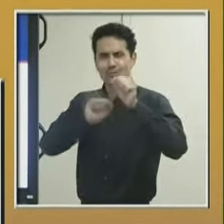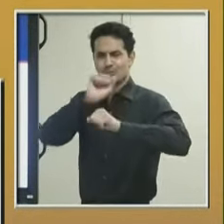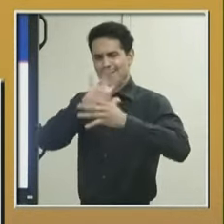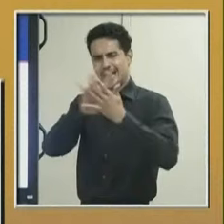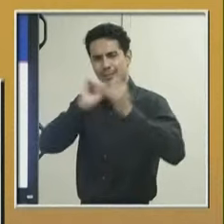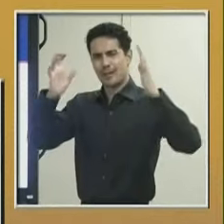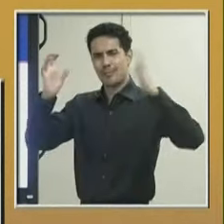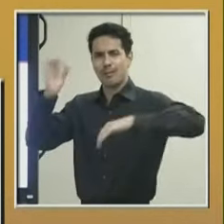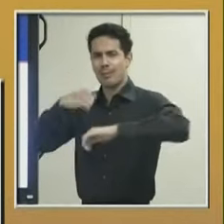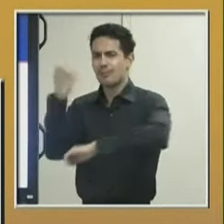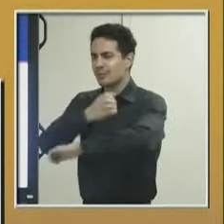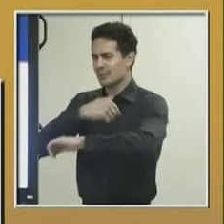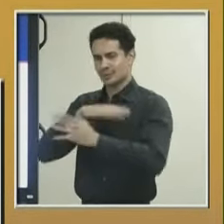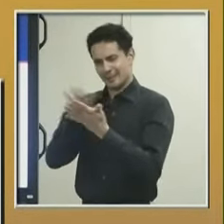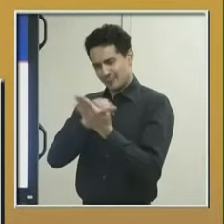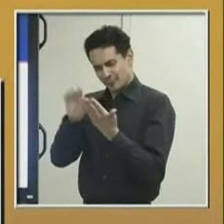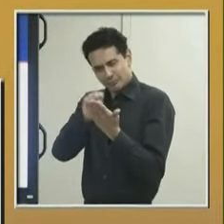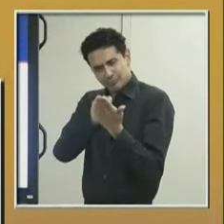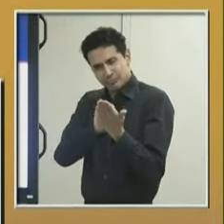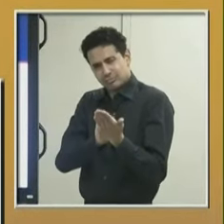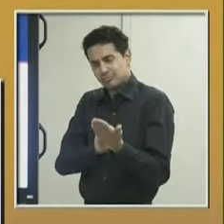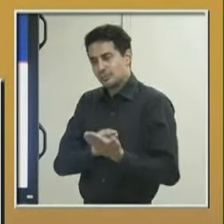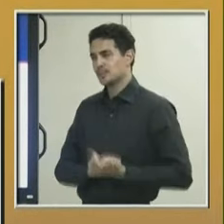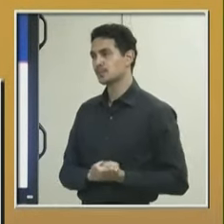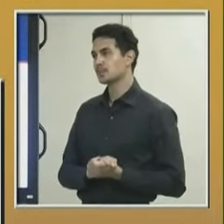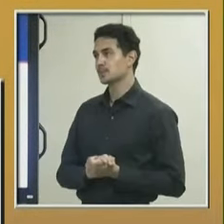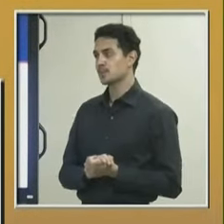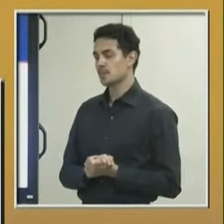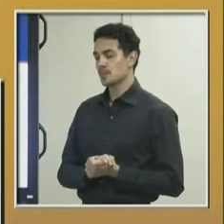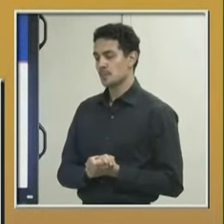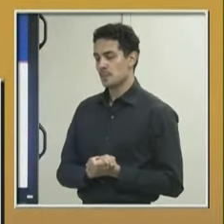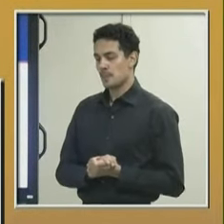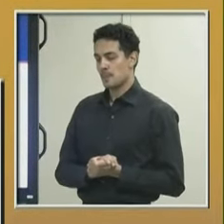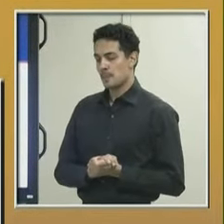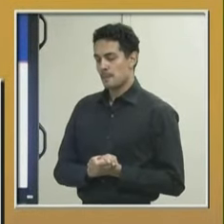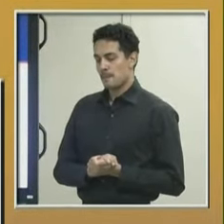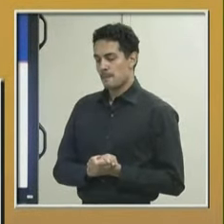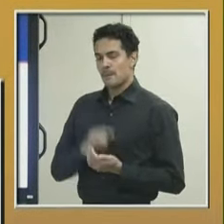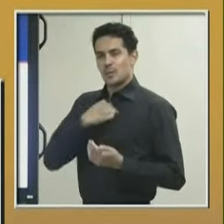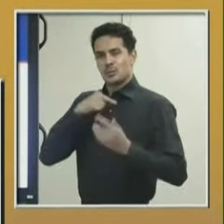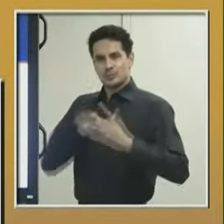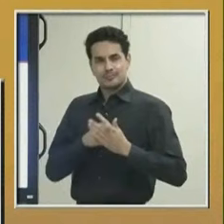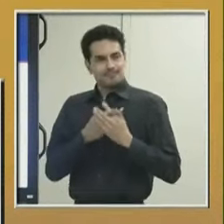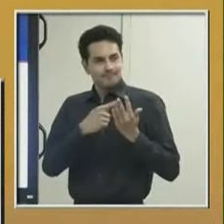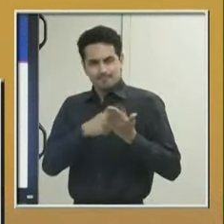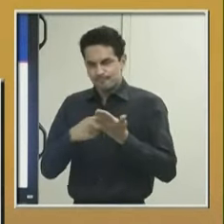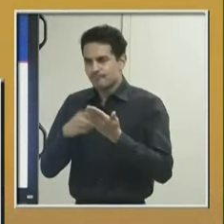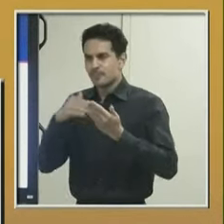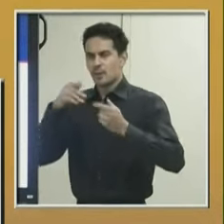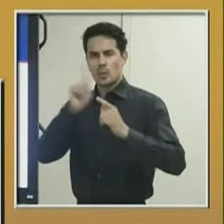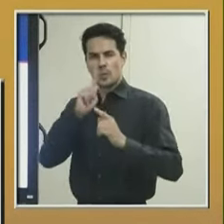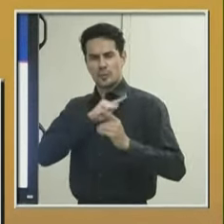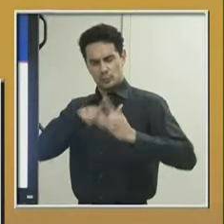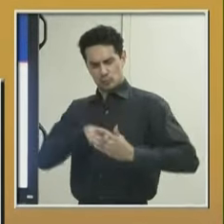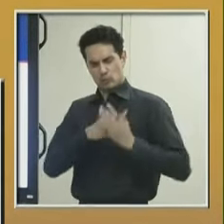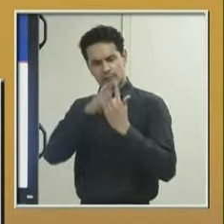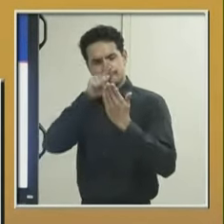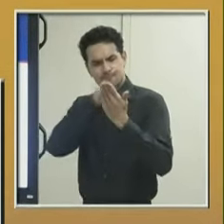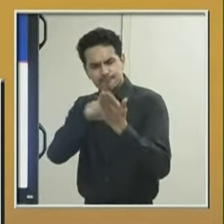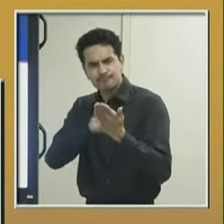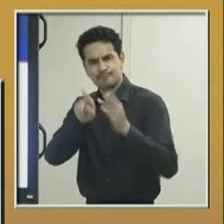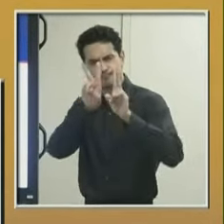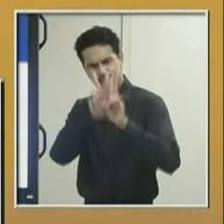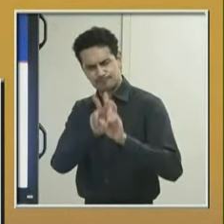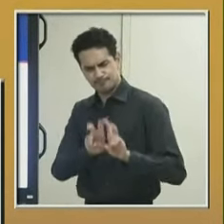identifying potentially where we can analyze and identify where, you know, answer the